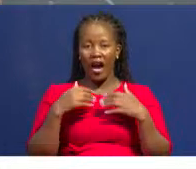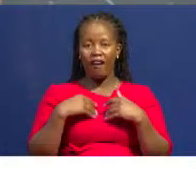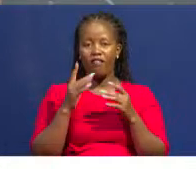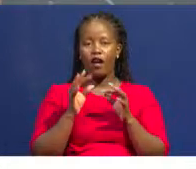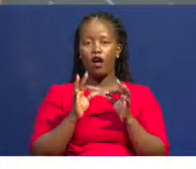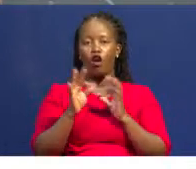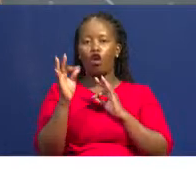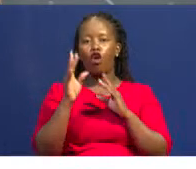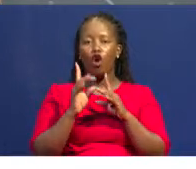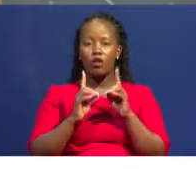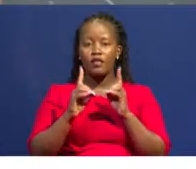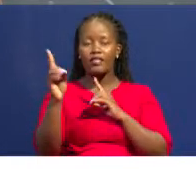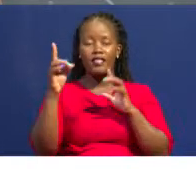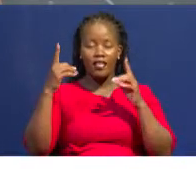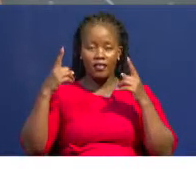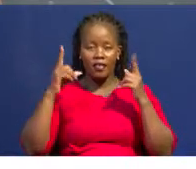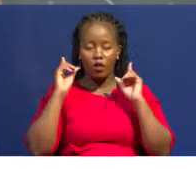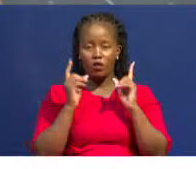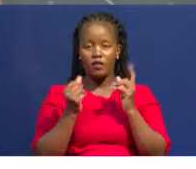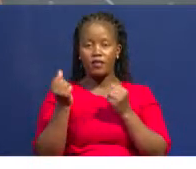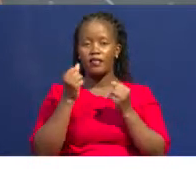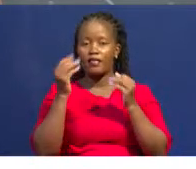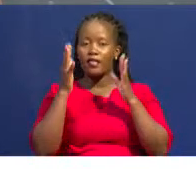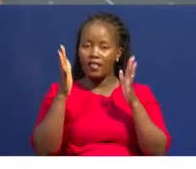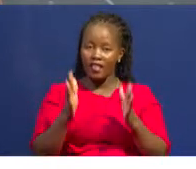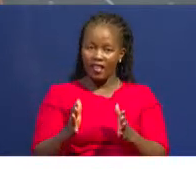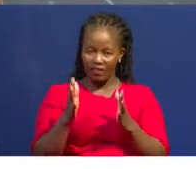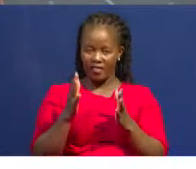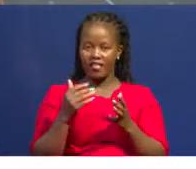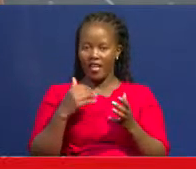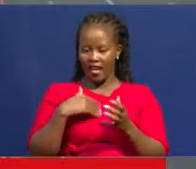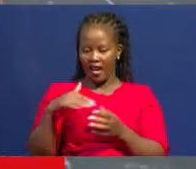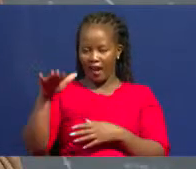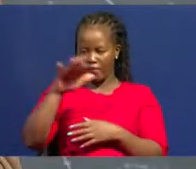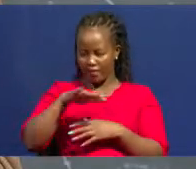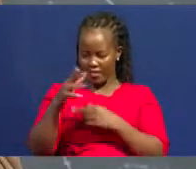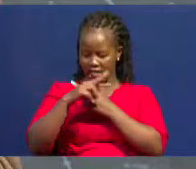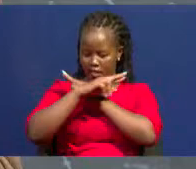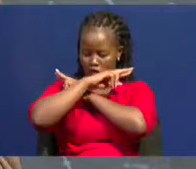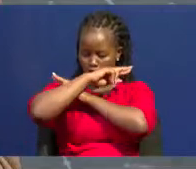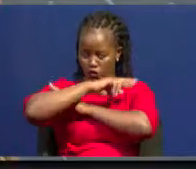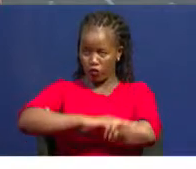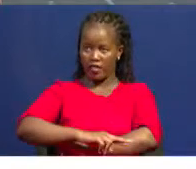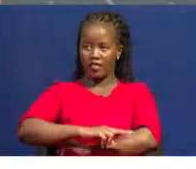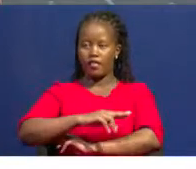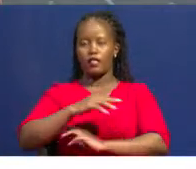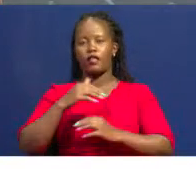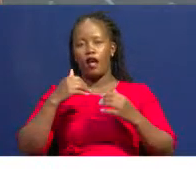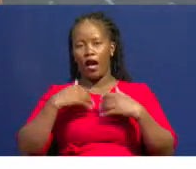have somewhere to rest. In that place, you will find there's a gym,